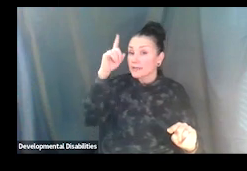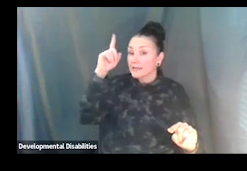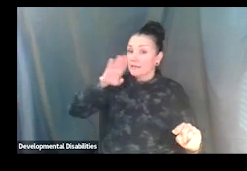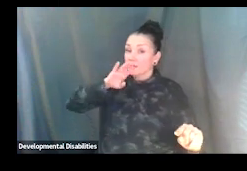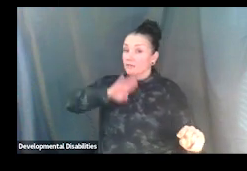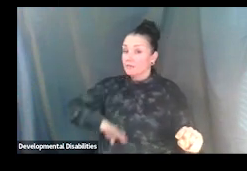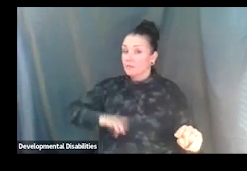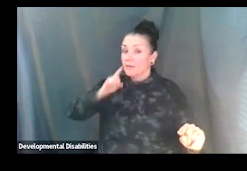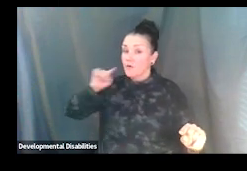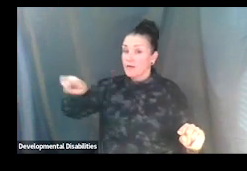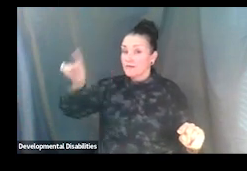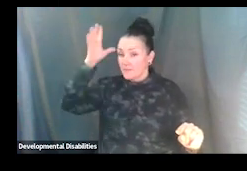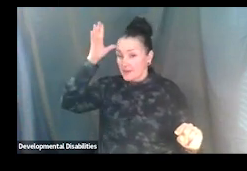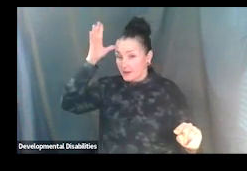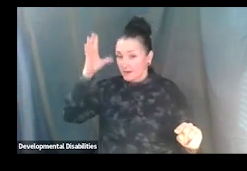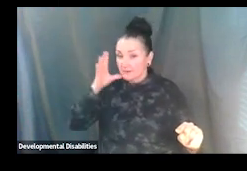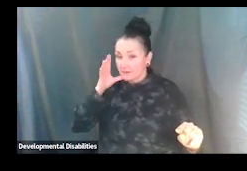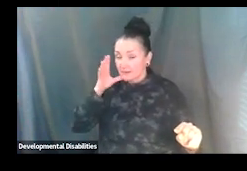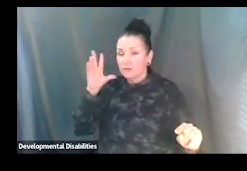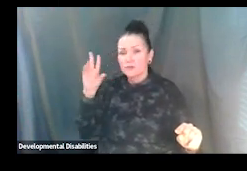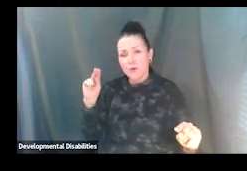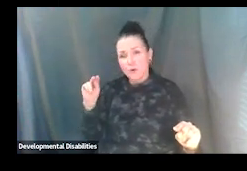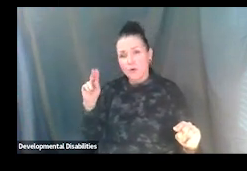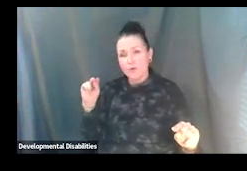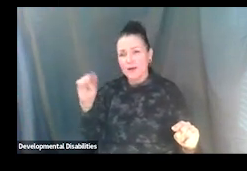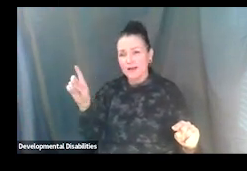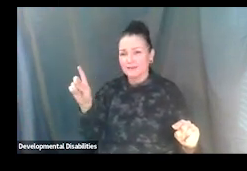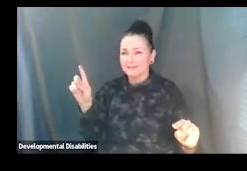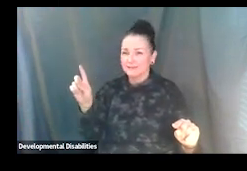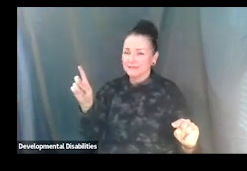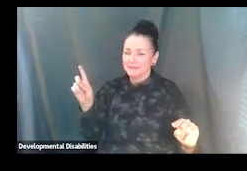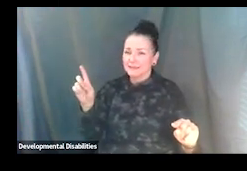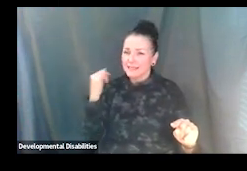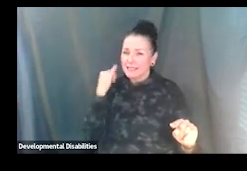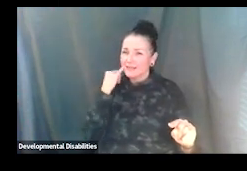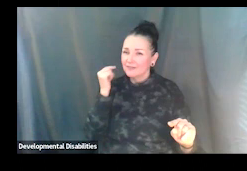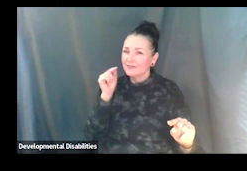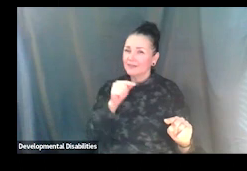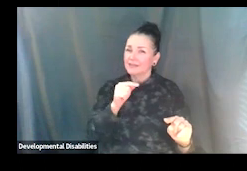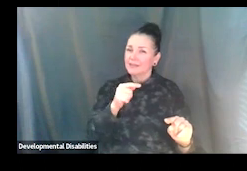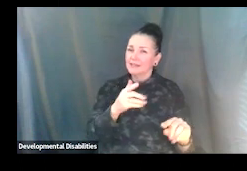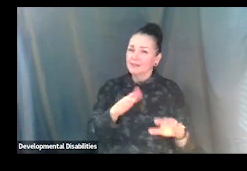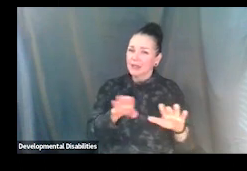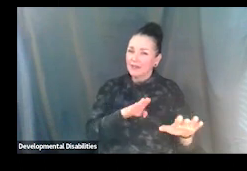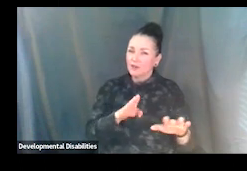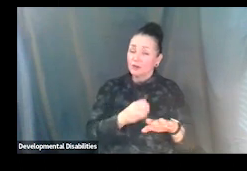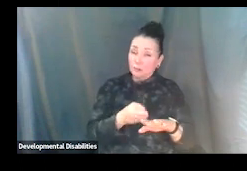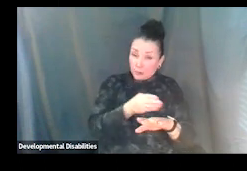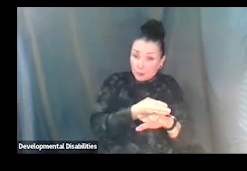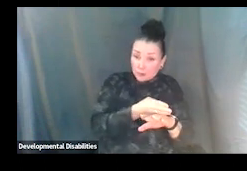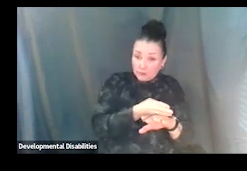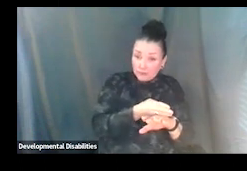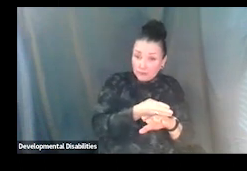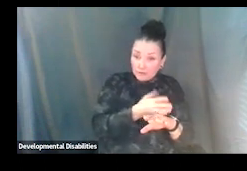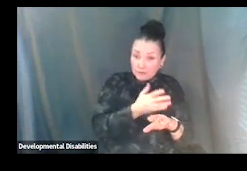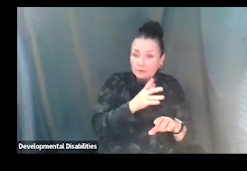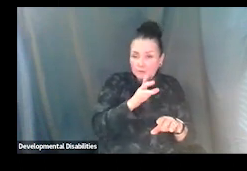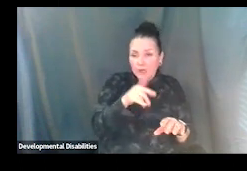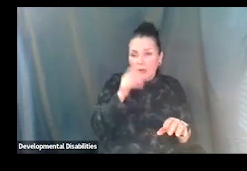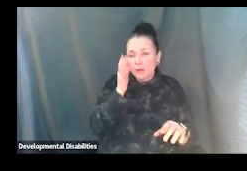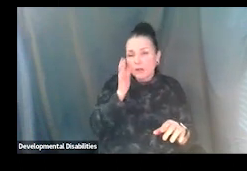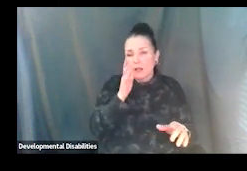Exactly. So, you know, I think, and this was a single mother, and, you know, I mean, she was quite happy, at